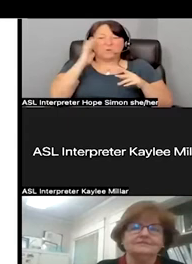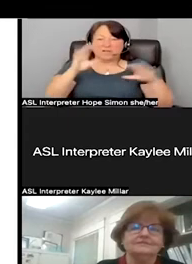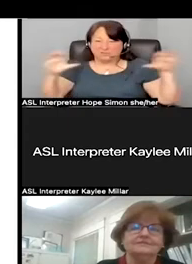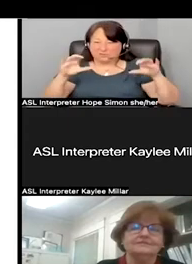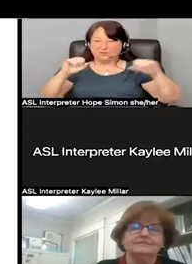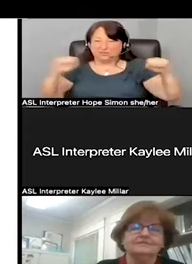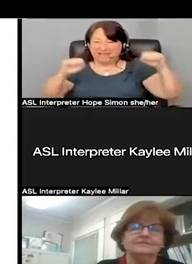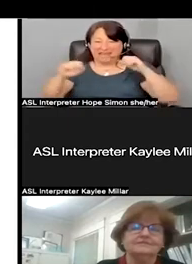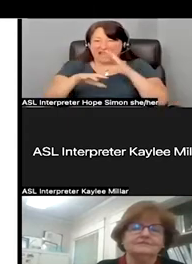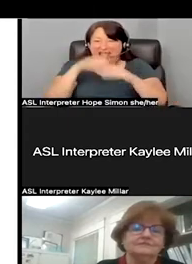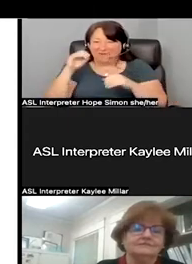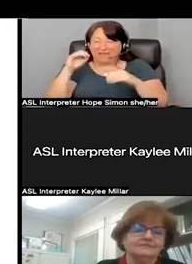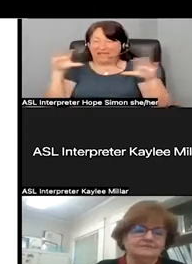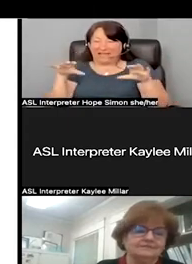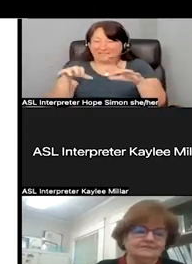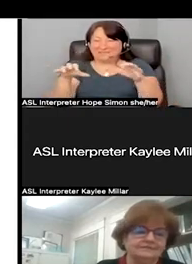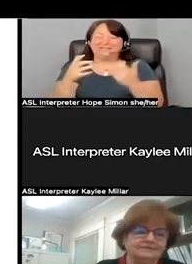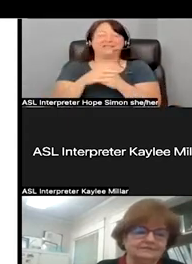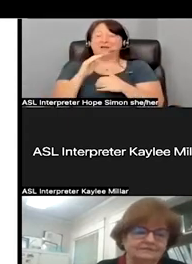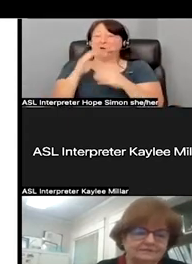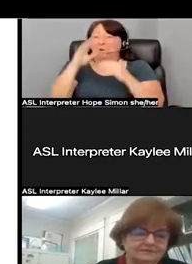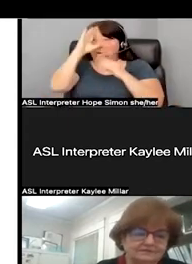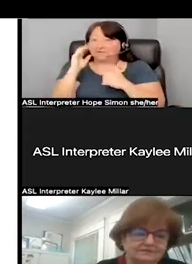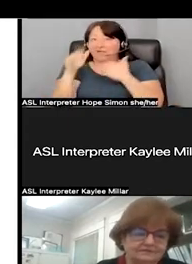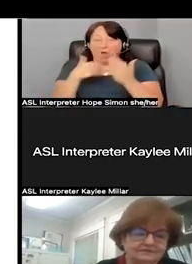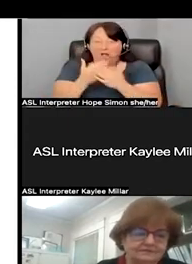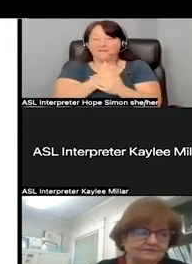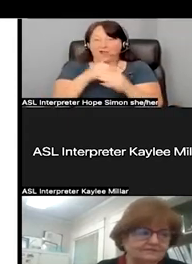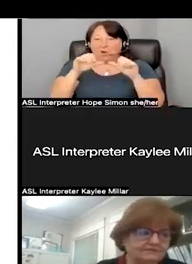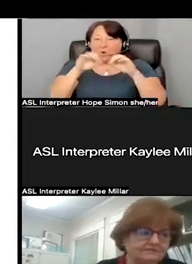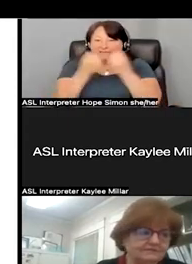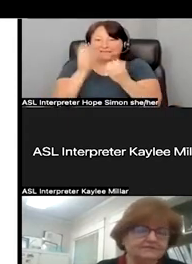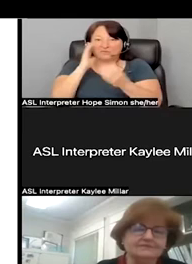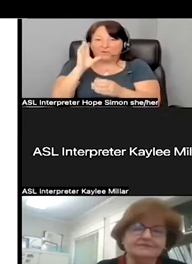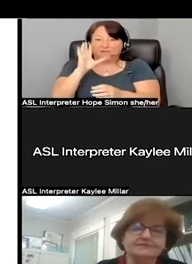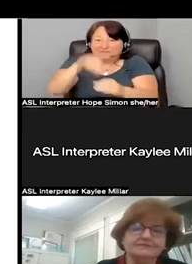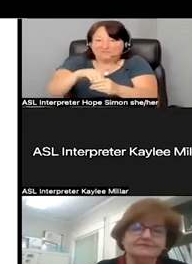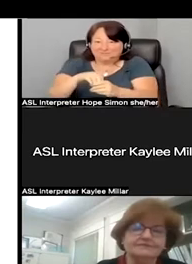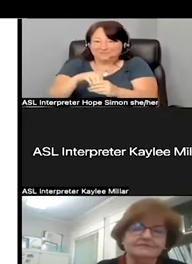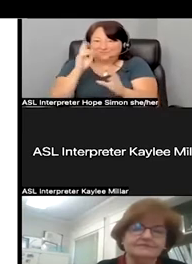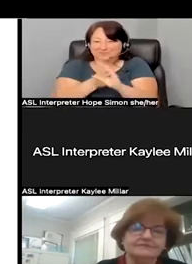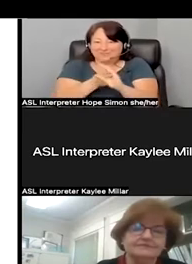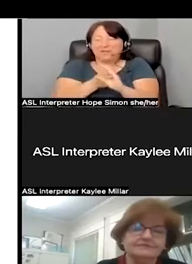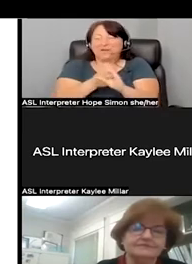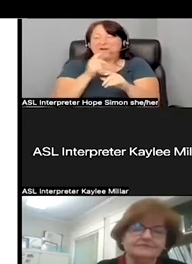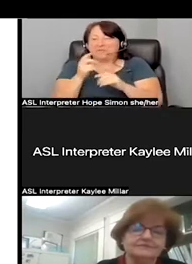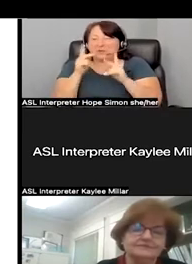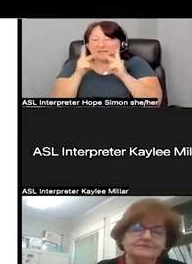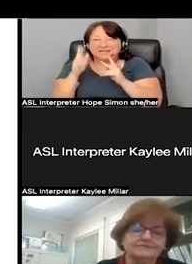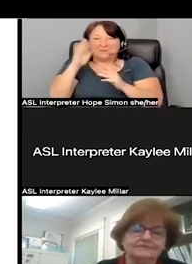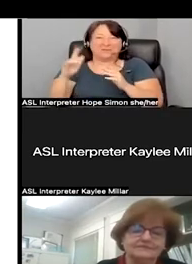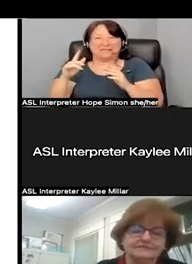hopefully all of our sites, all of our organizations will be doing it. There will be a couple that will probably be a